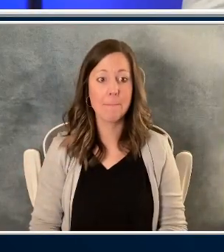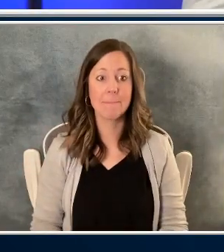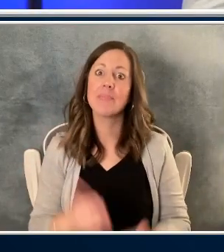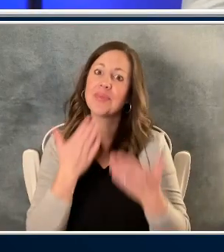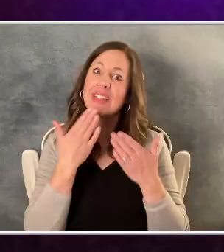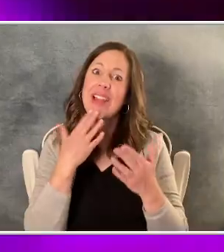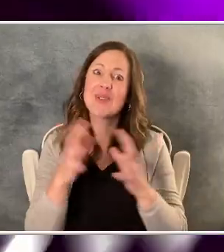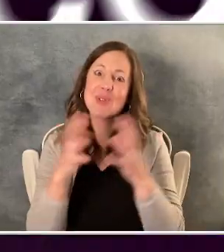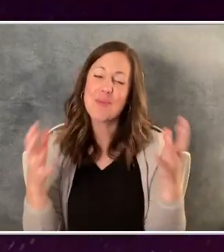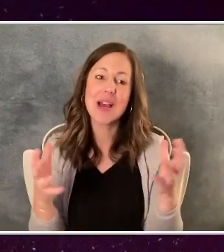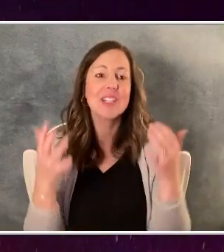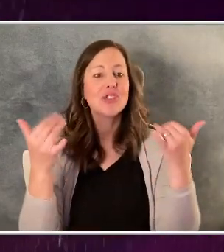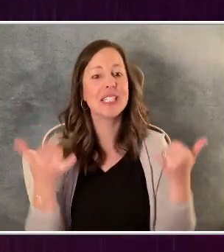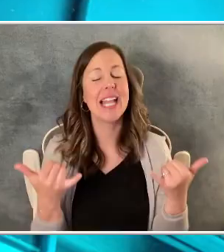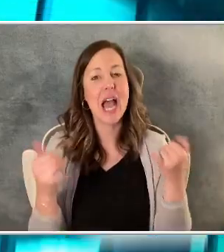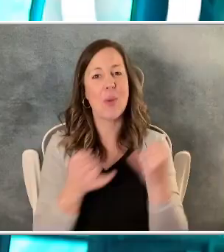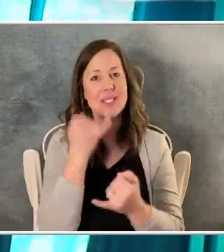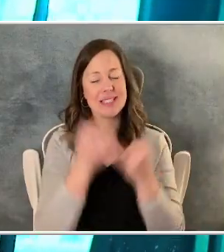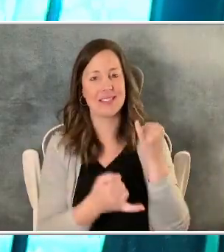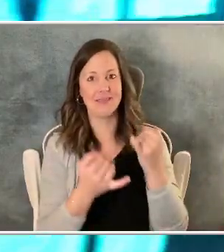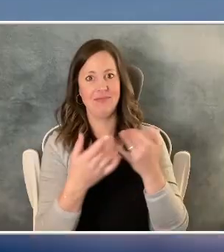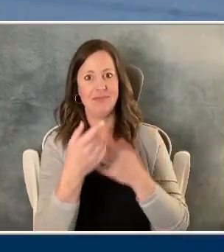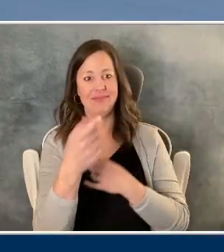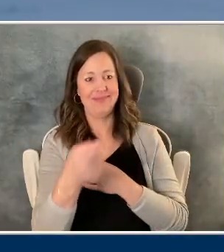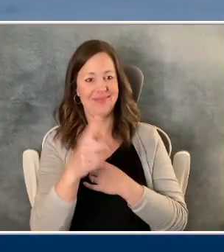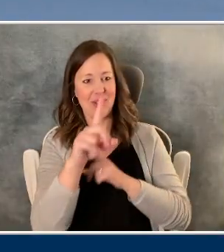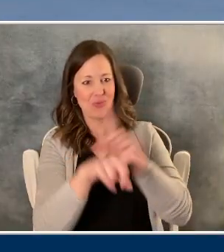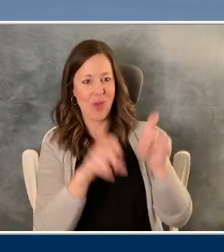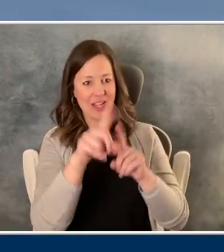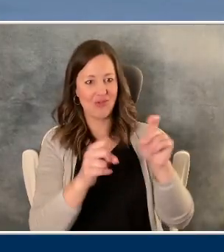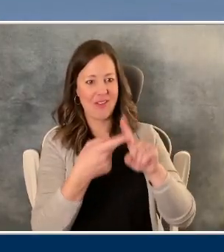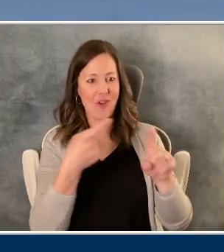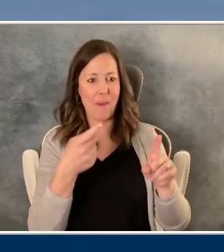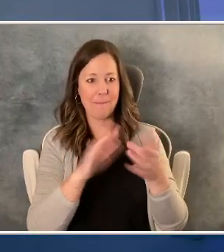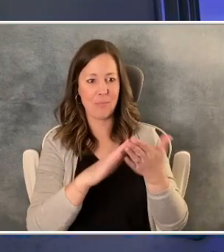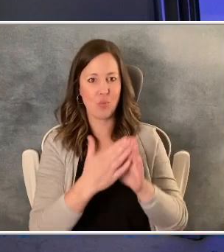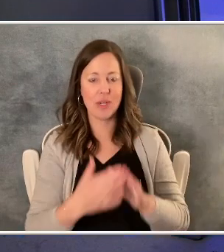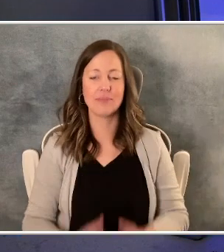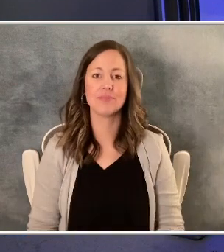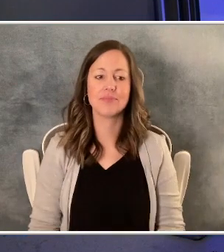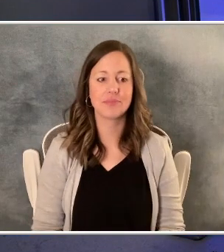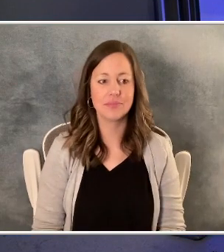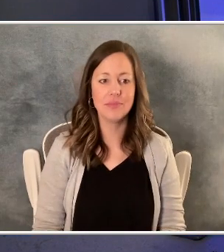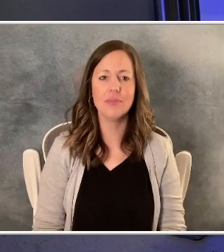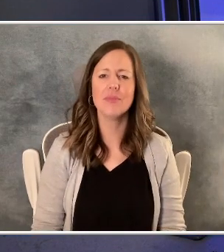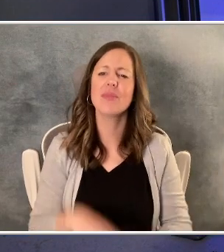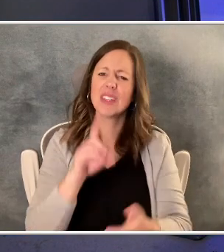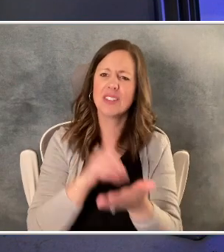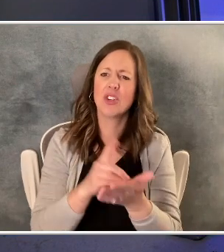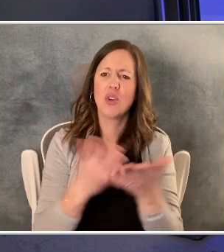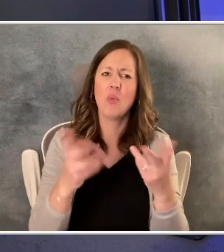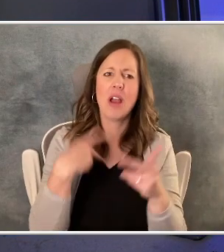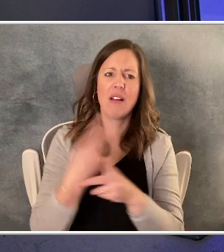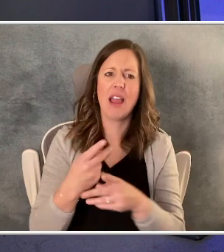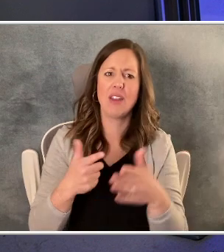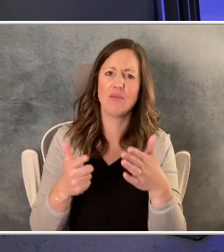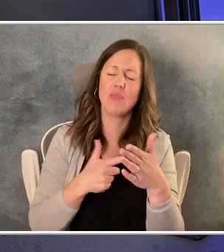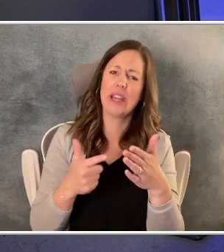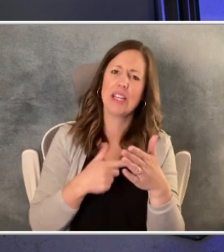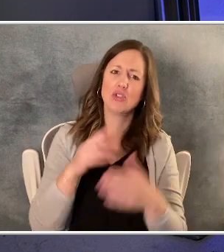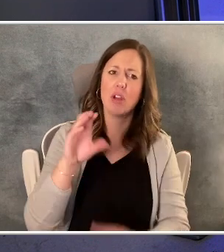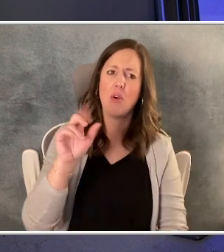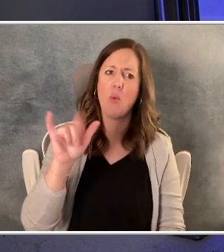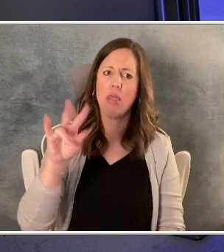Yeah. get to some questions from our viewers this morning. And the first one is, Dr. Cunningham, what kind of radiation did Olivia